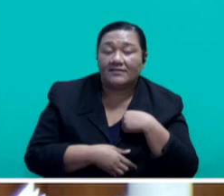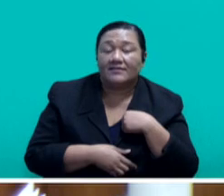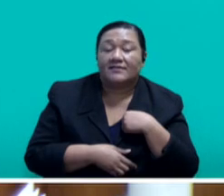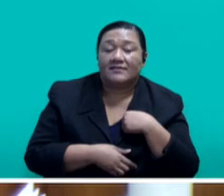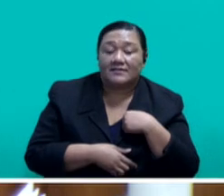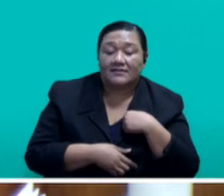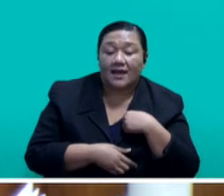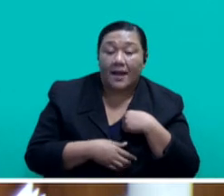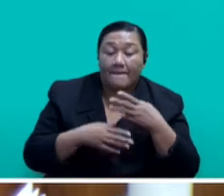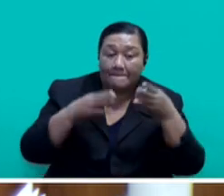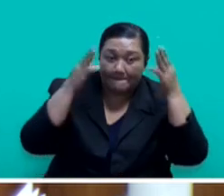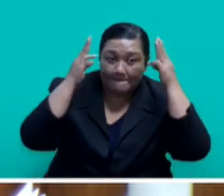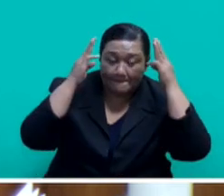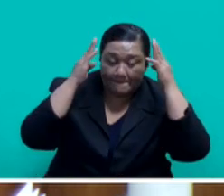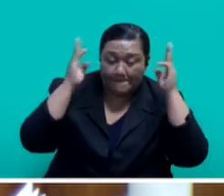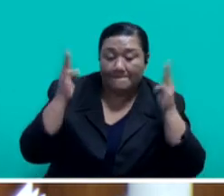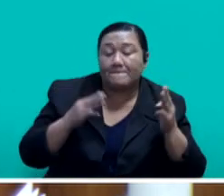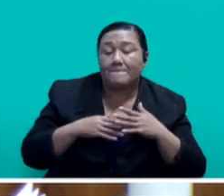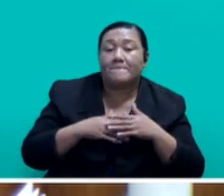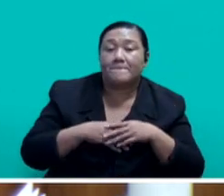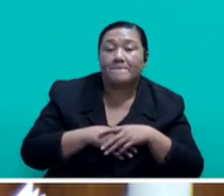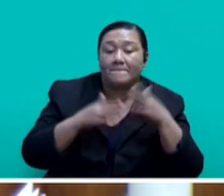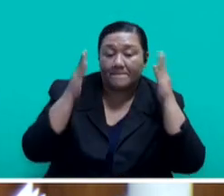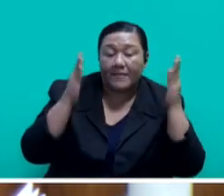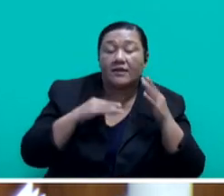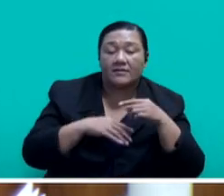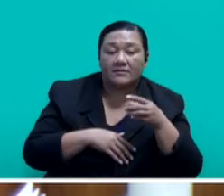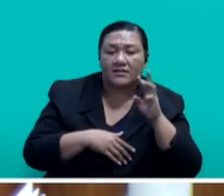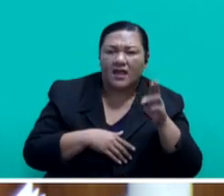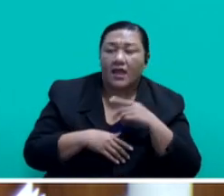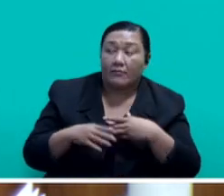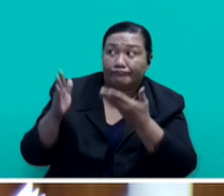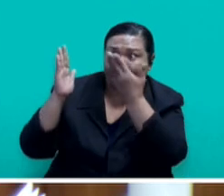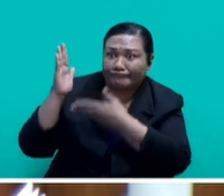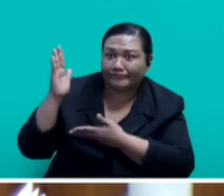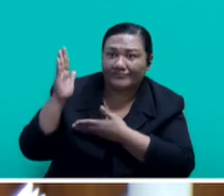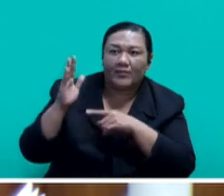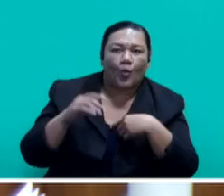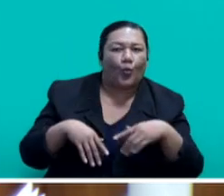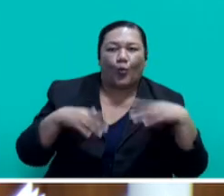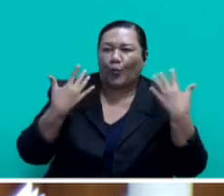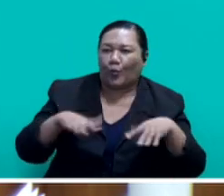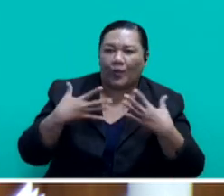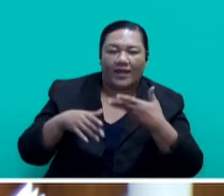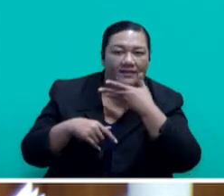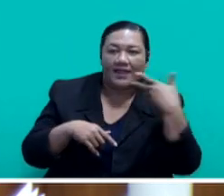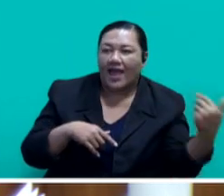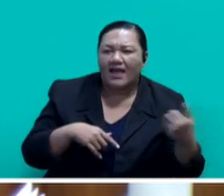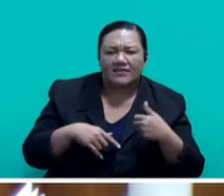The budget has received overwhelming support and messages of appreciation from all sectors of the